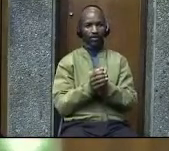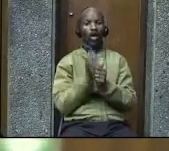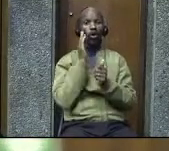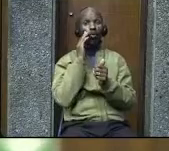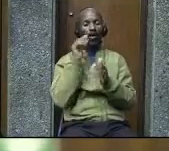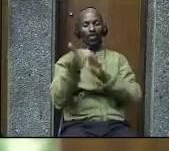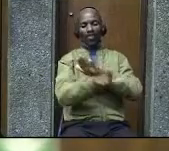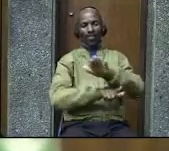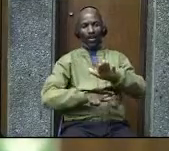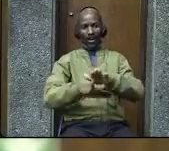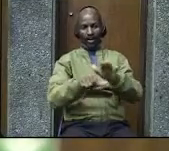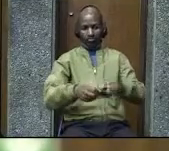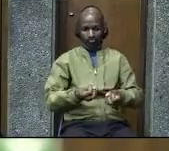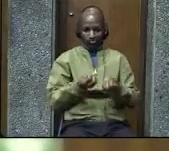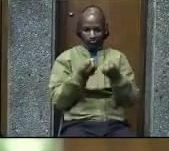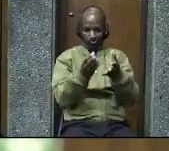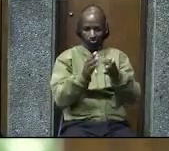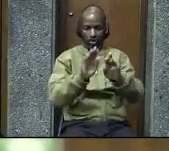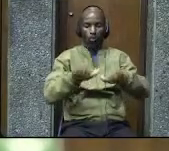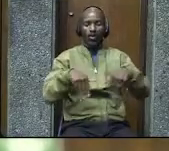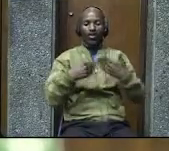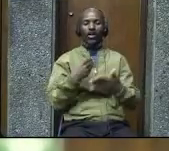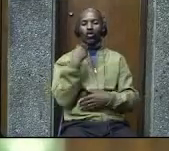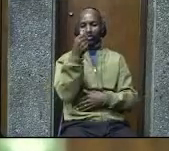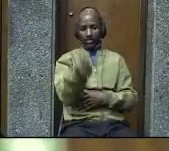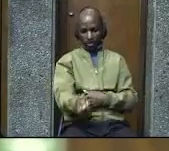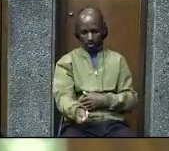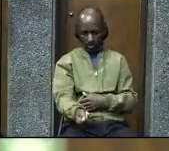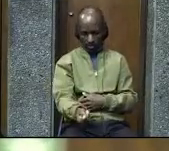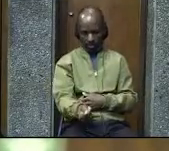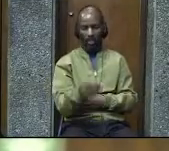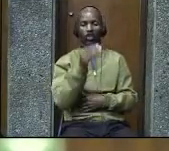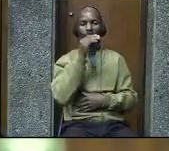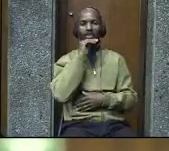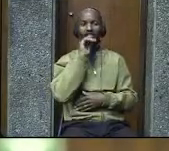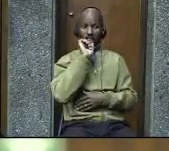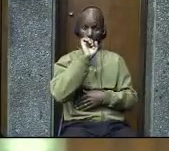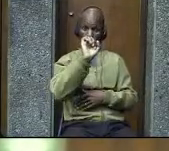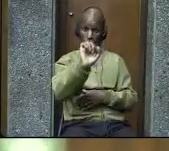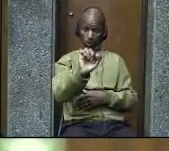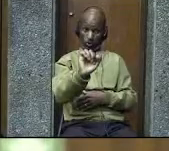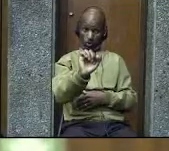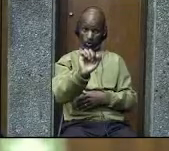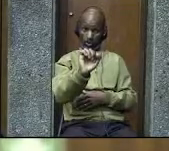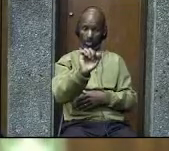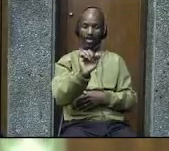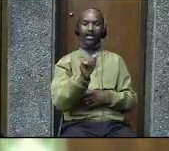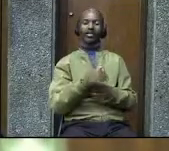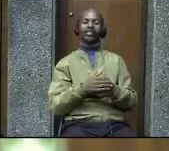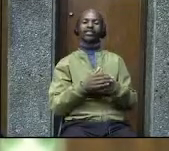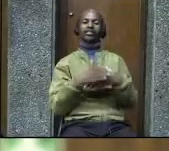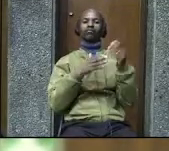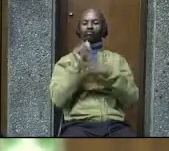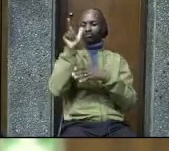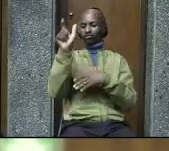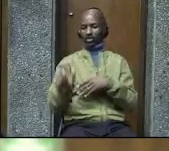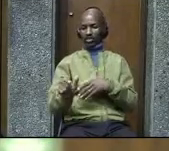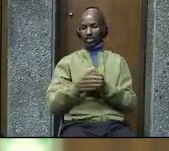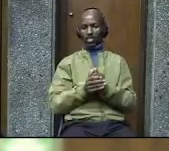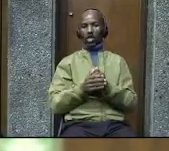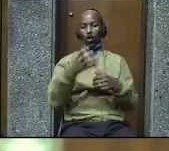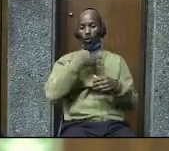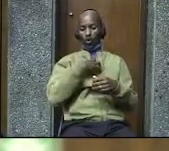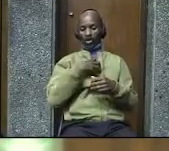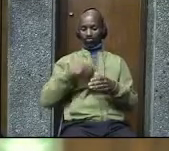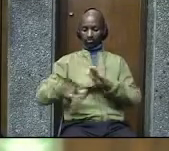the land is being expropriated without compensation, it means wena, as moahi wa country, you'd not have